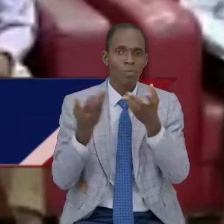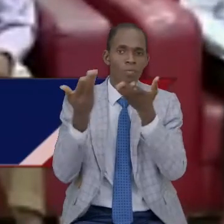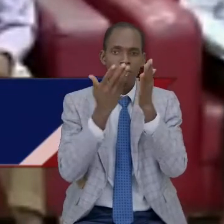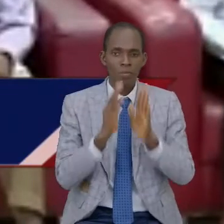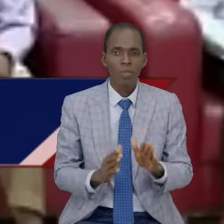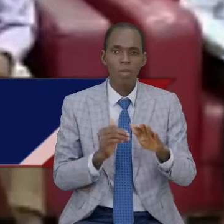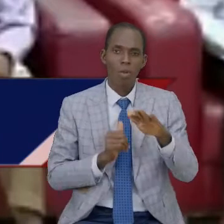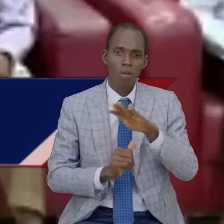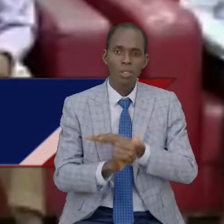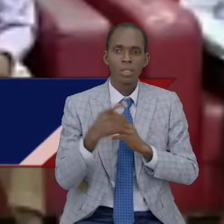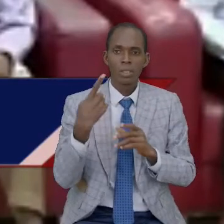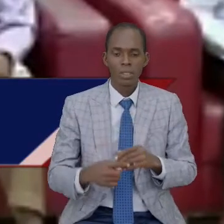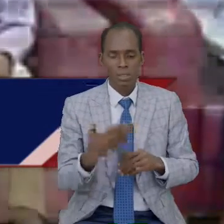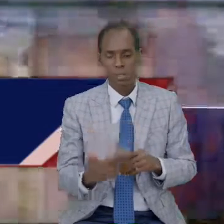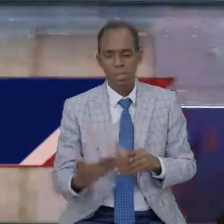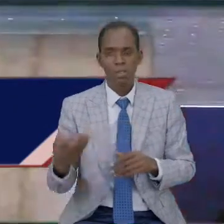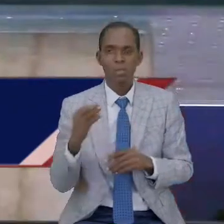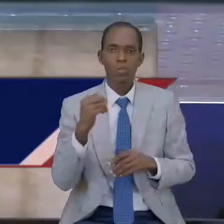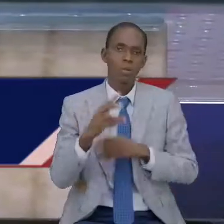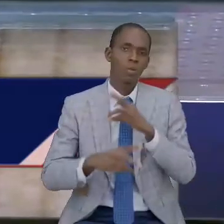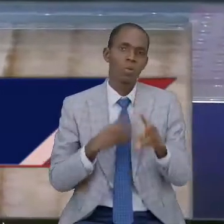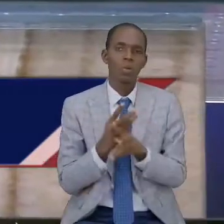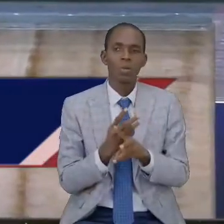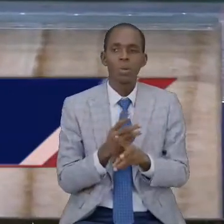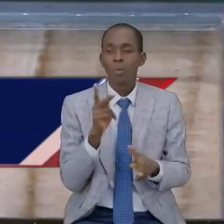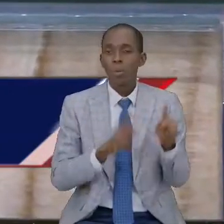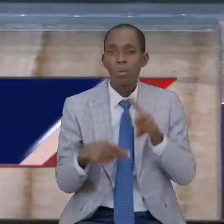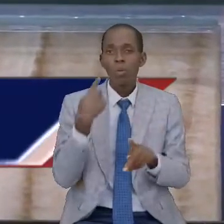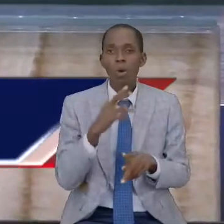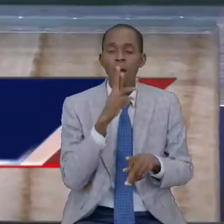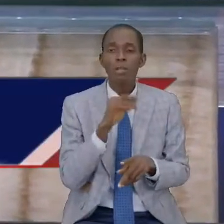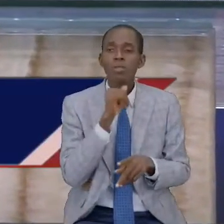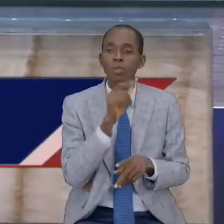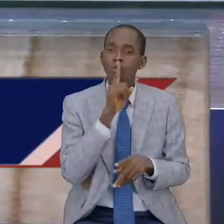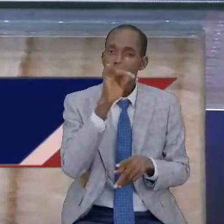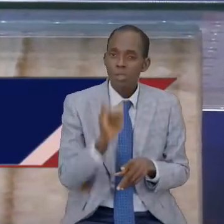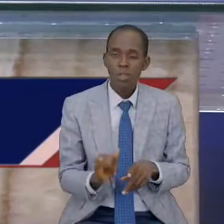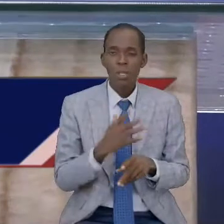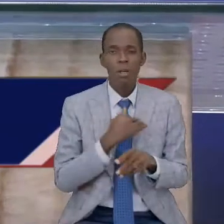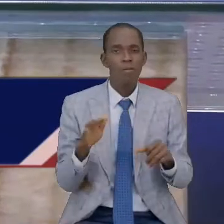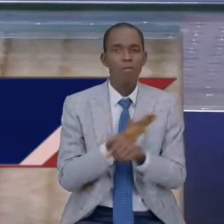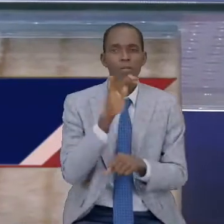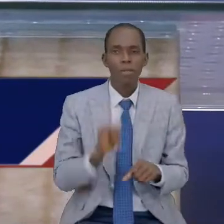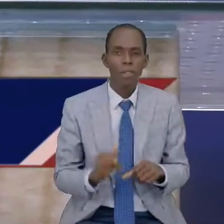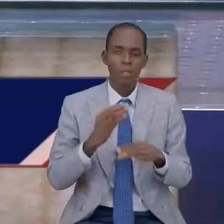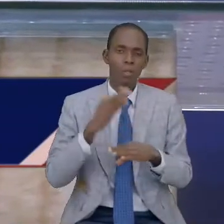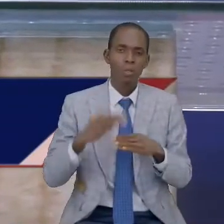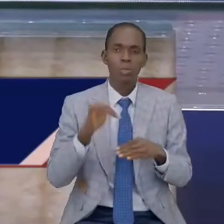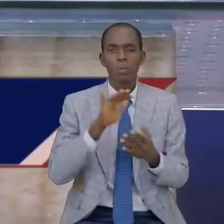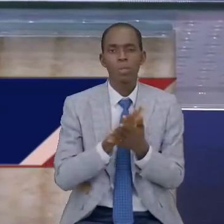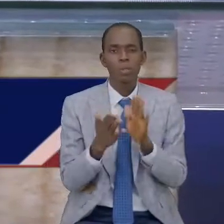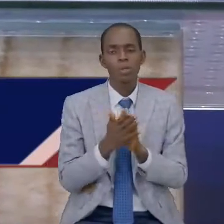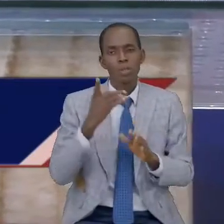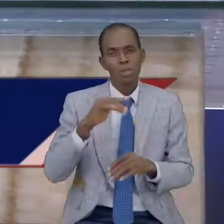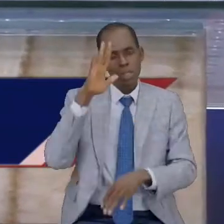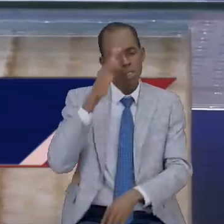under the elements of the world. Those who have not truly and fully and completely become the